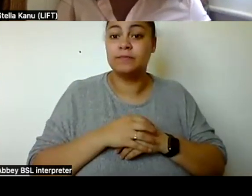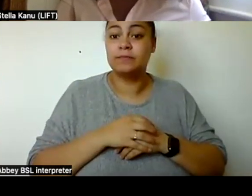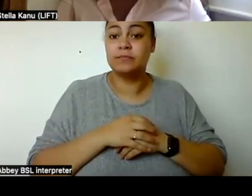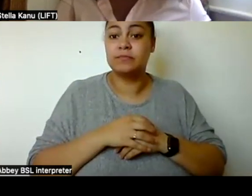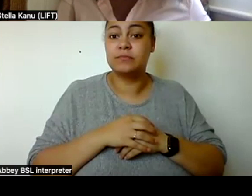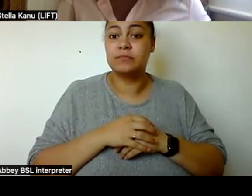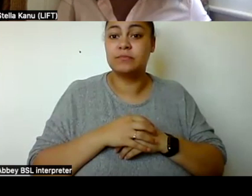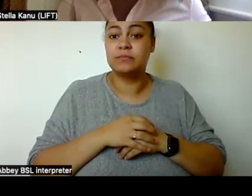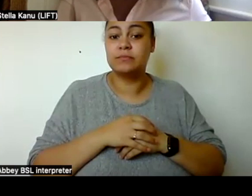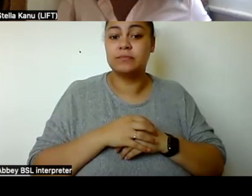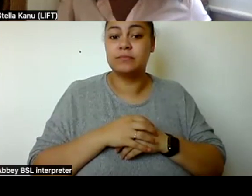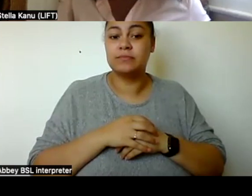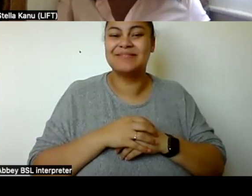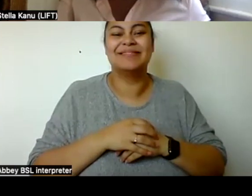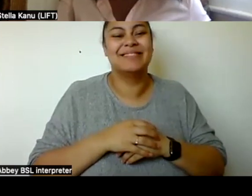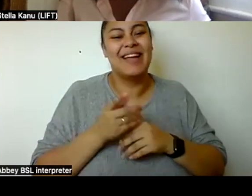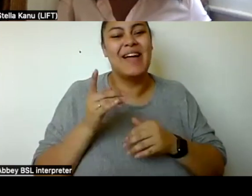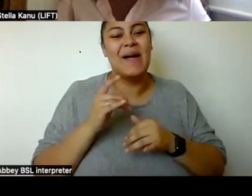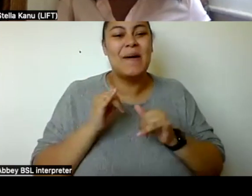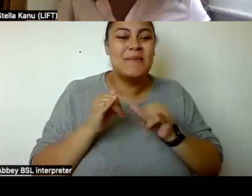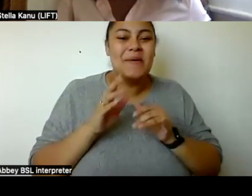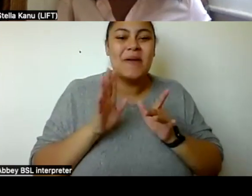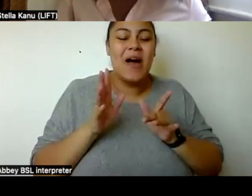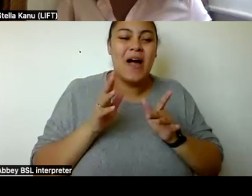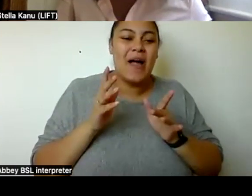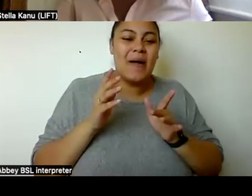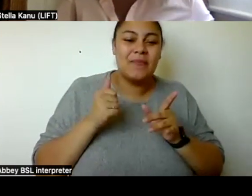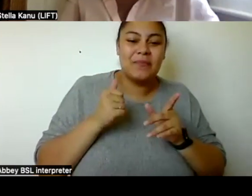justice to Eva's insights and professional